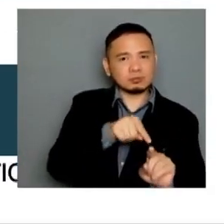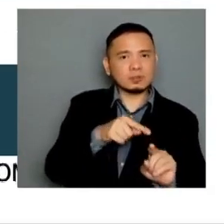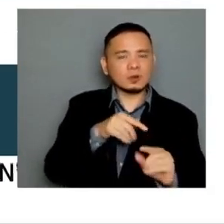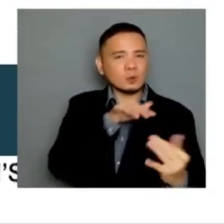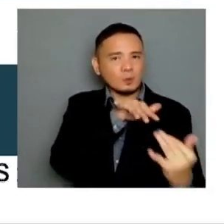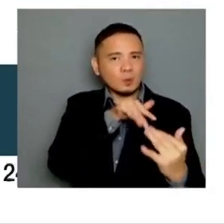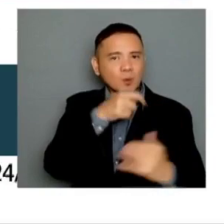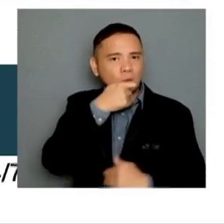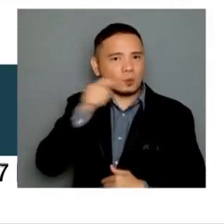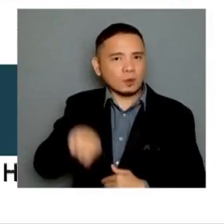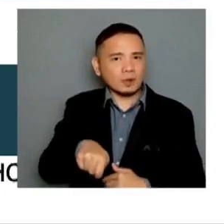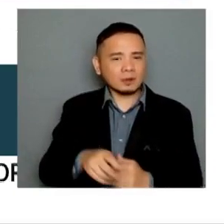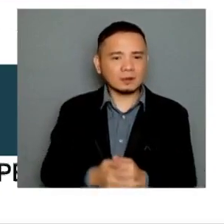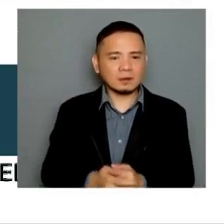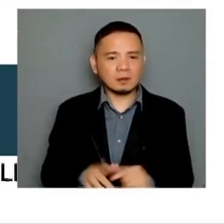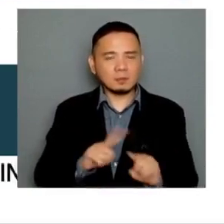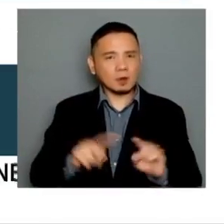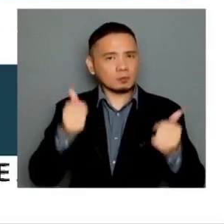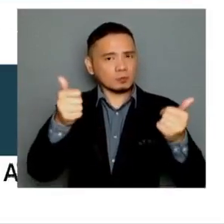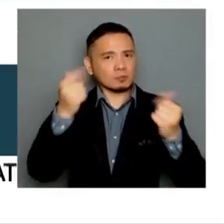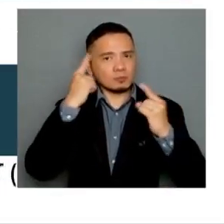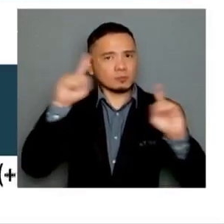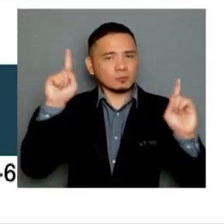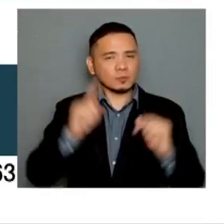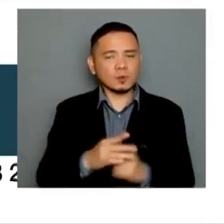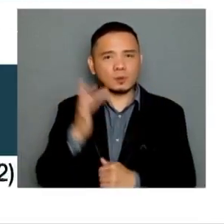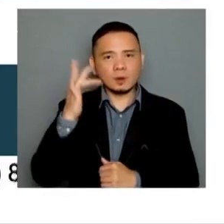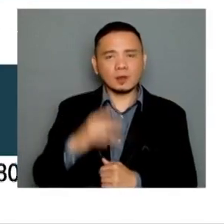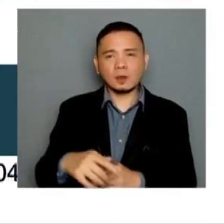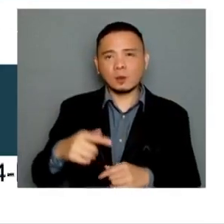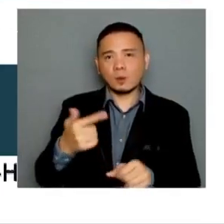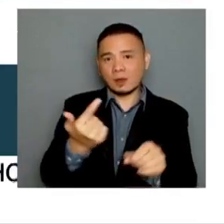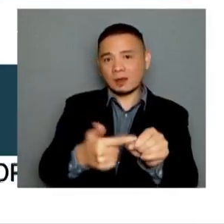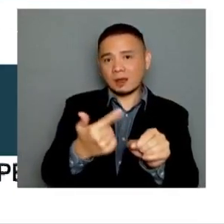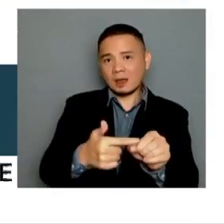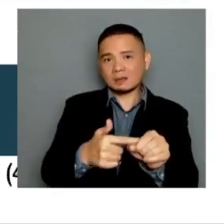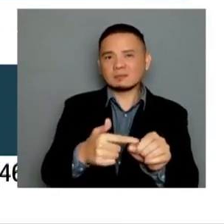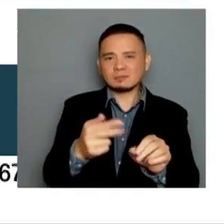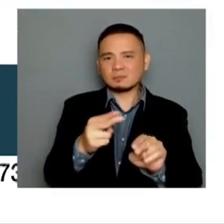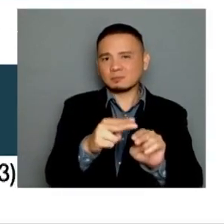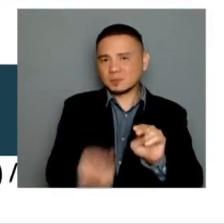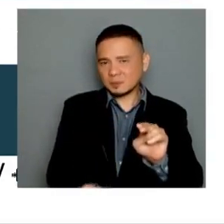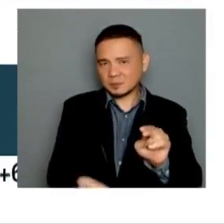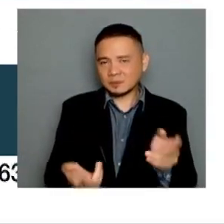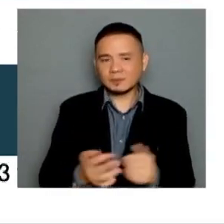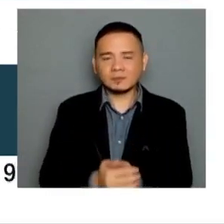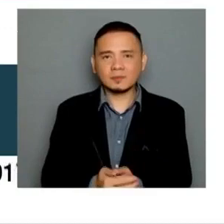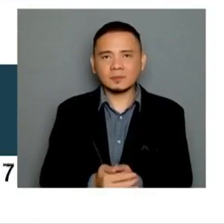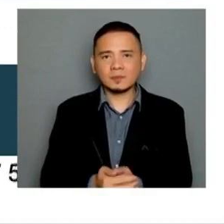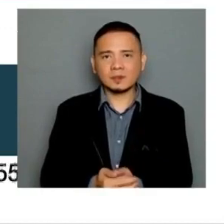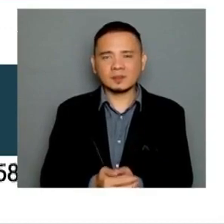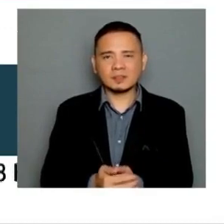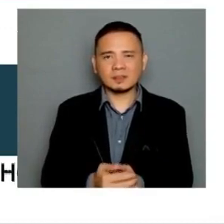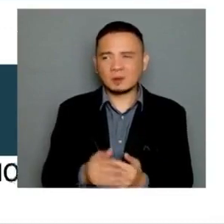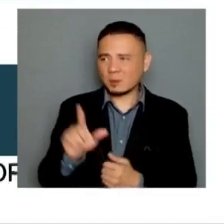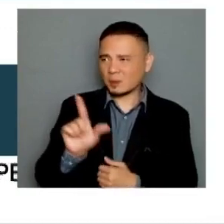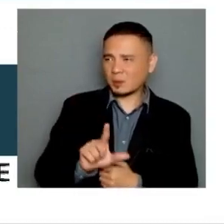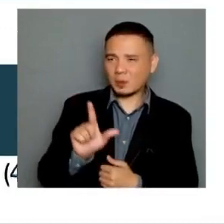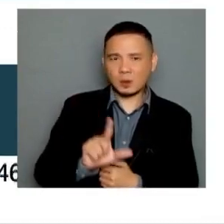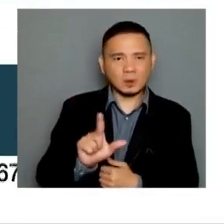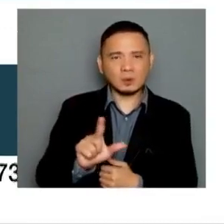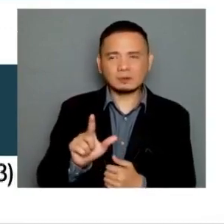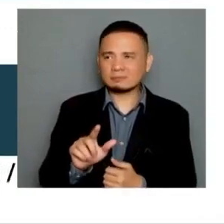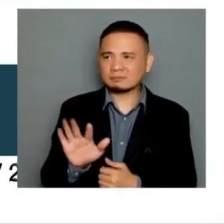were kind of effective, though. Oil prices have already lingered to near one-year lows lately at